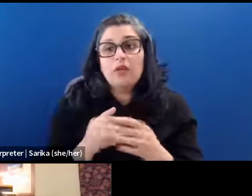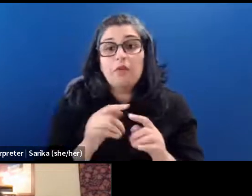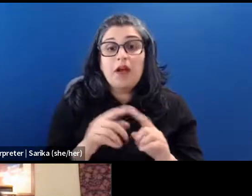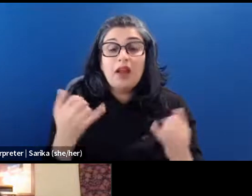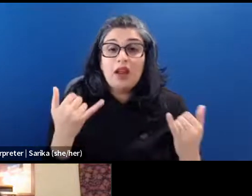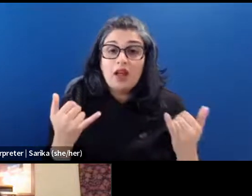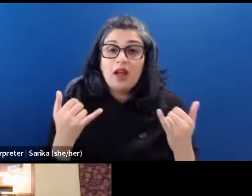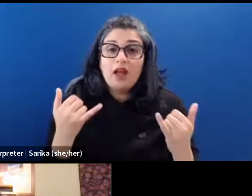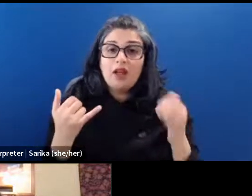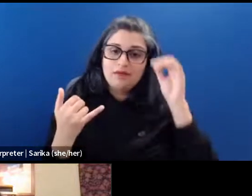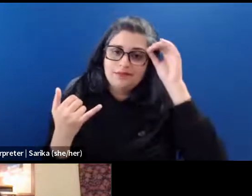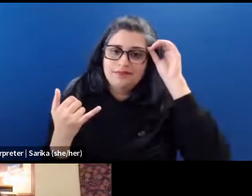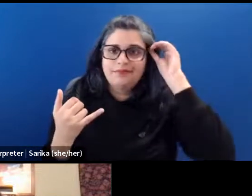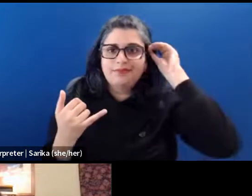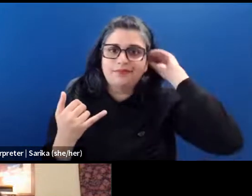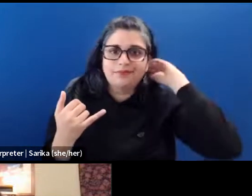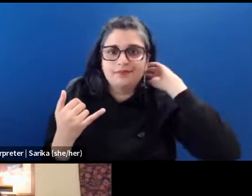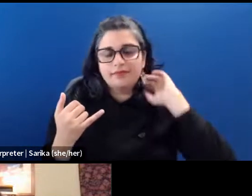I'm,